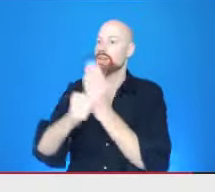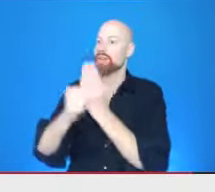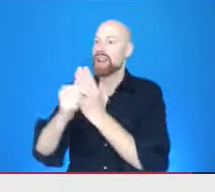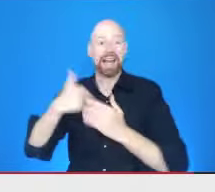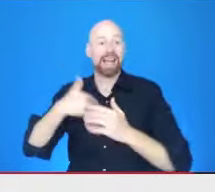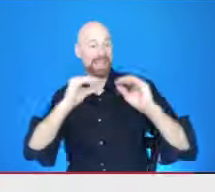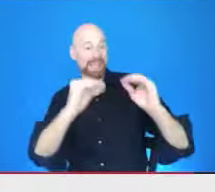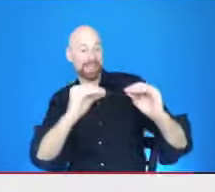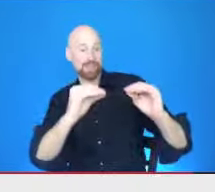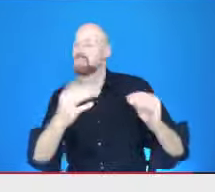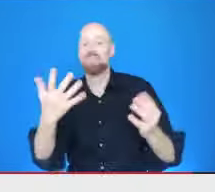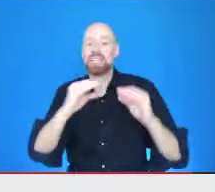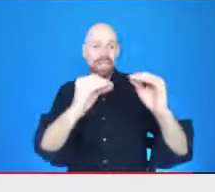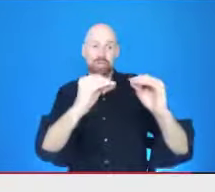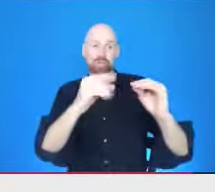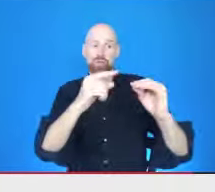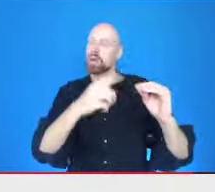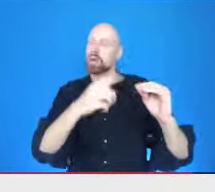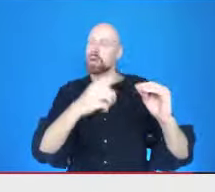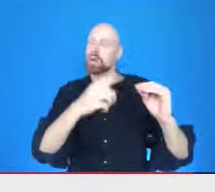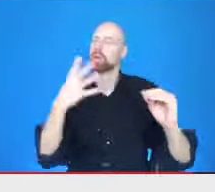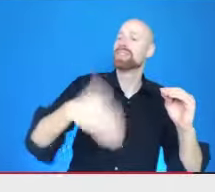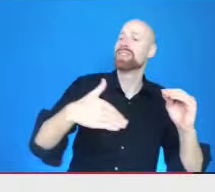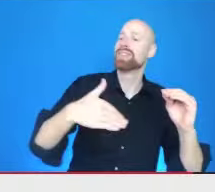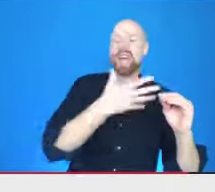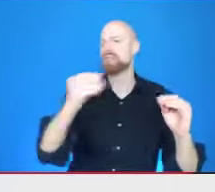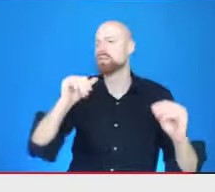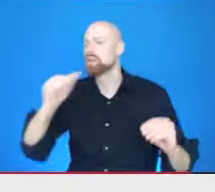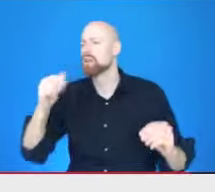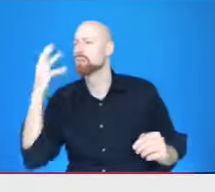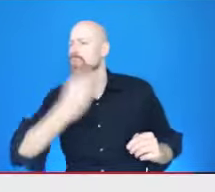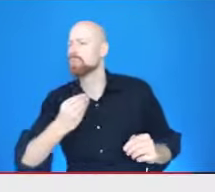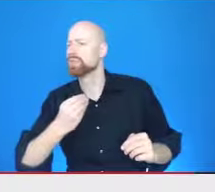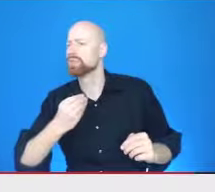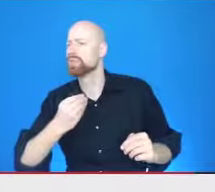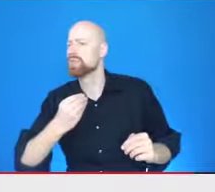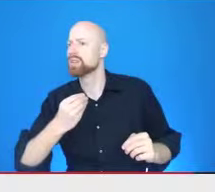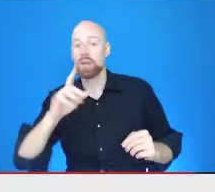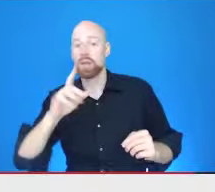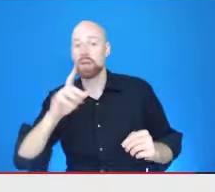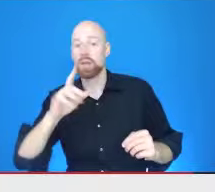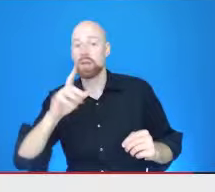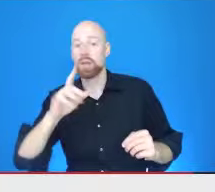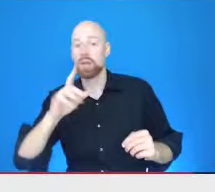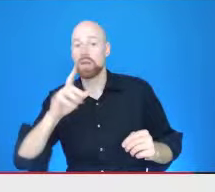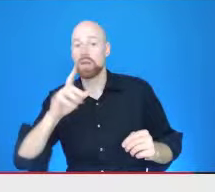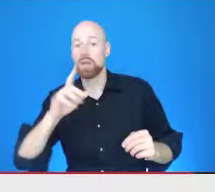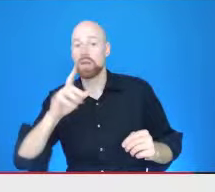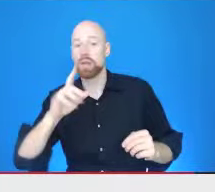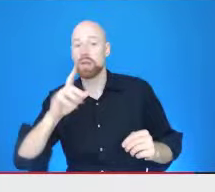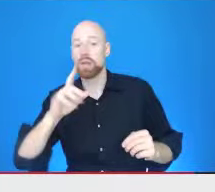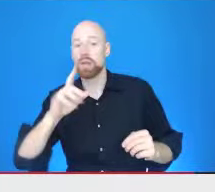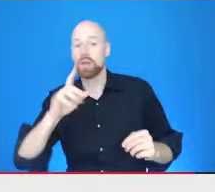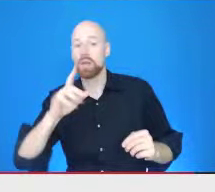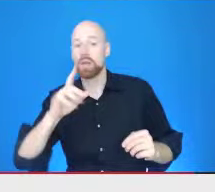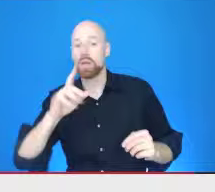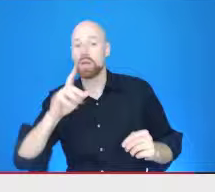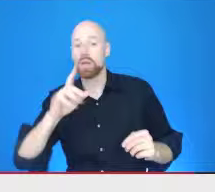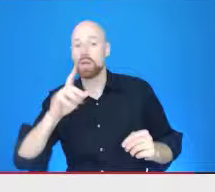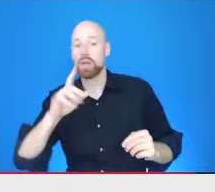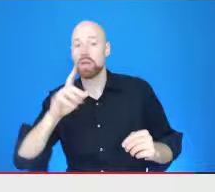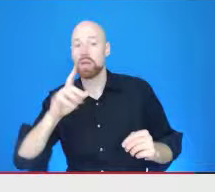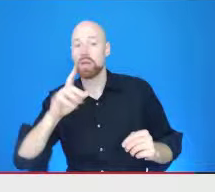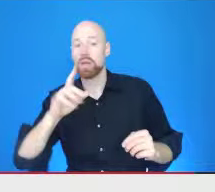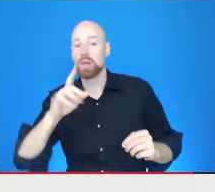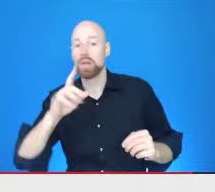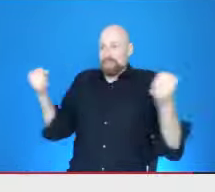too much. I'll play love on repeat, my love, my love, my love, my love, when my students write pieces weighted in grief. So when the flightless sing,